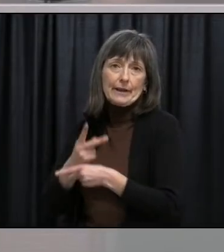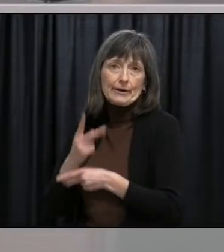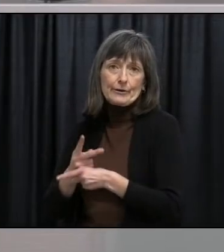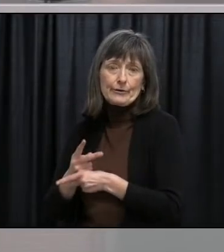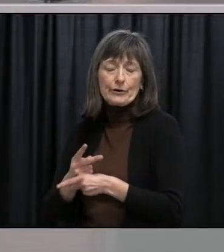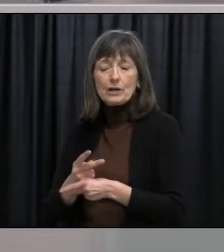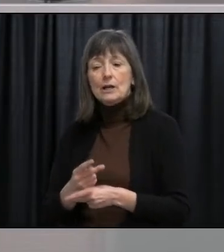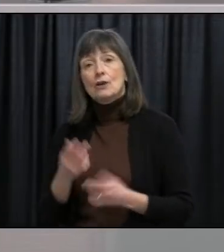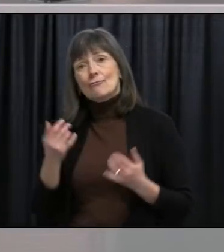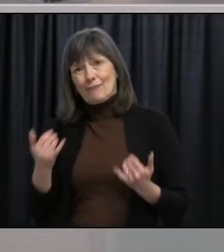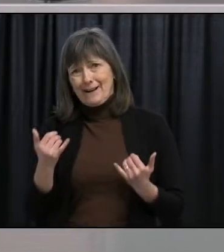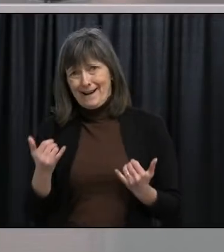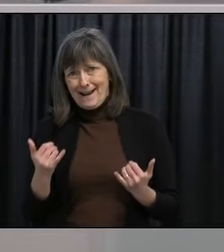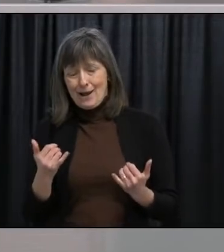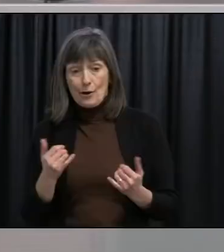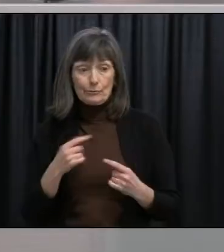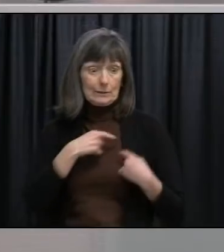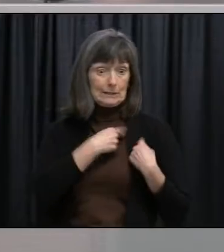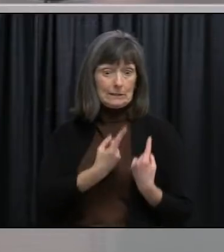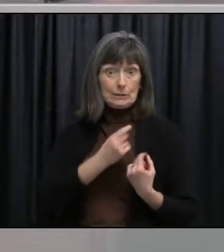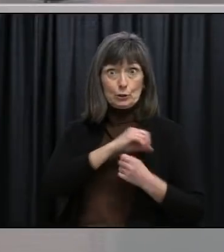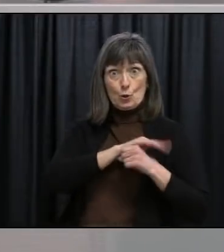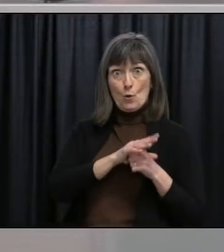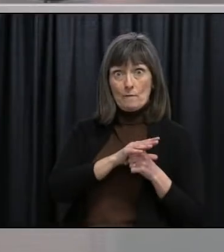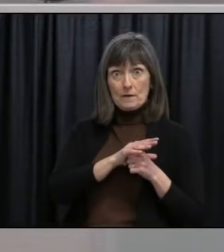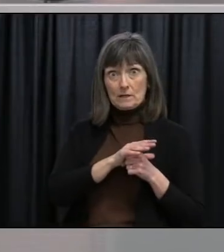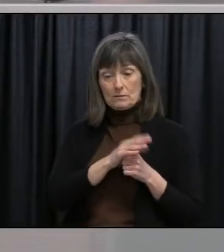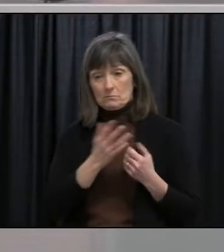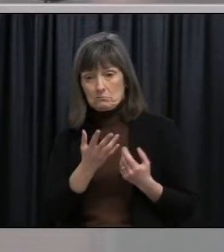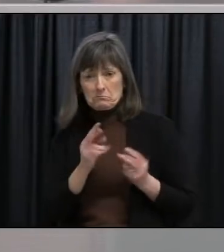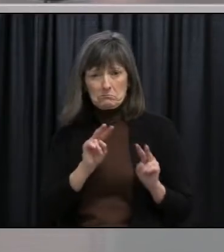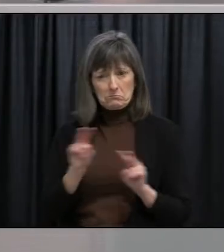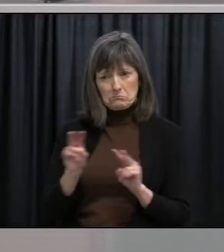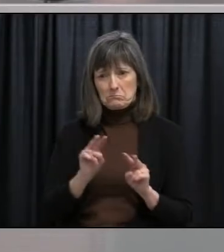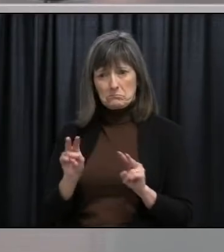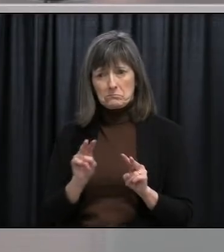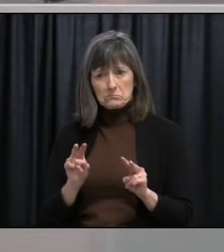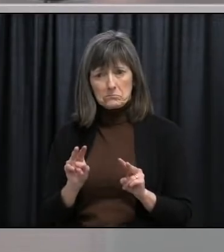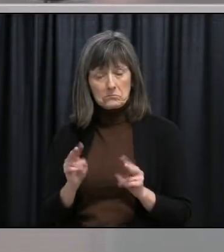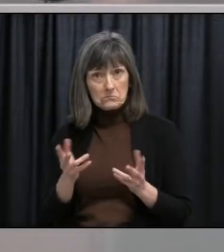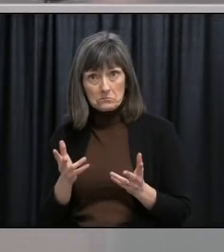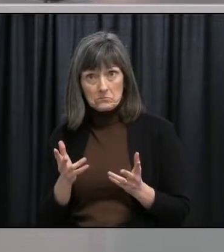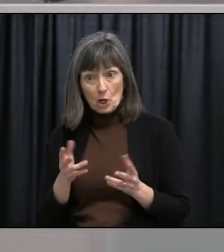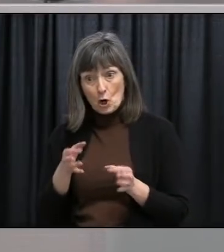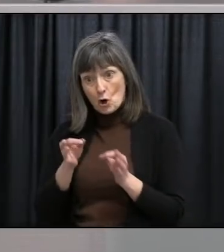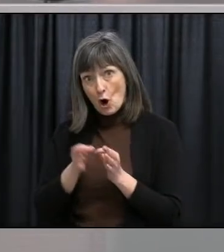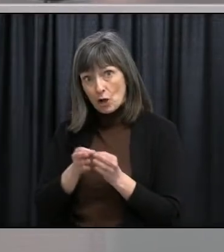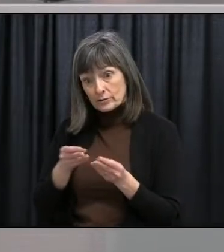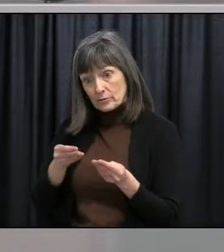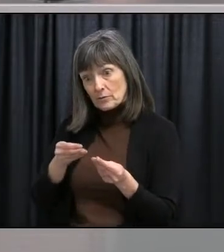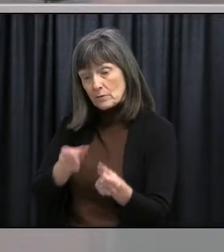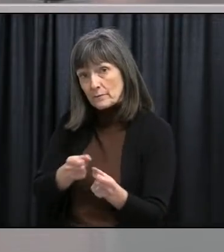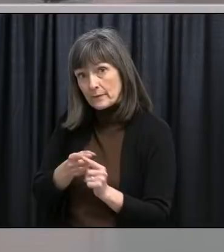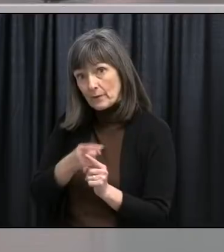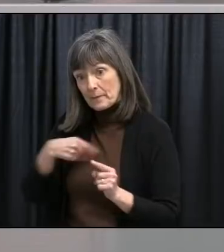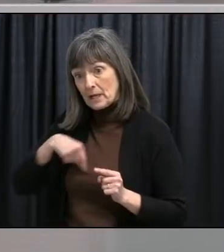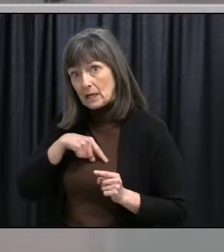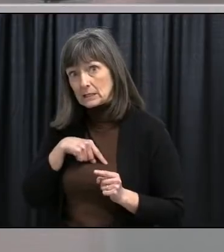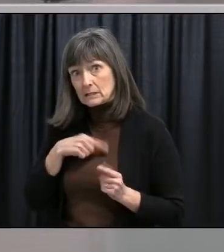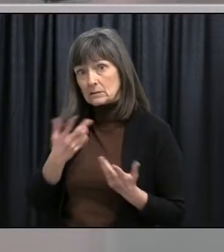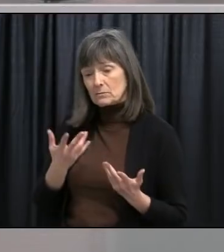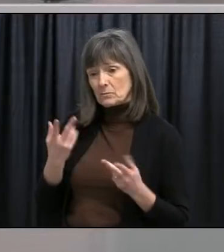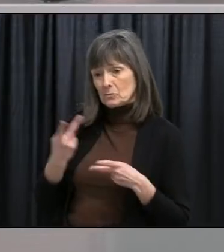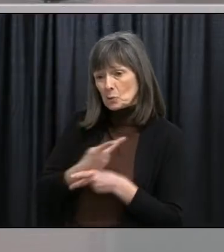and if we know where we compare to the rest of the country in terms of per capita, how much this pandemic is costing us, like when it comes to testing